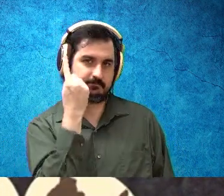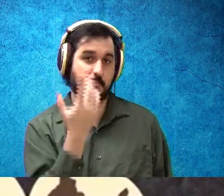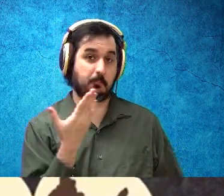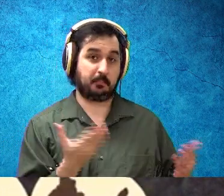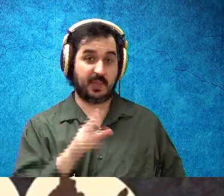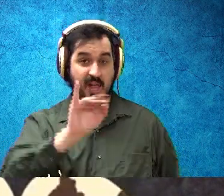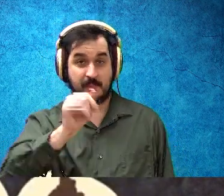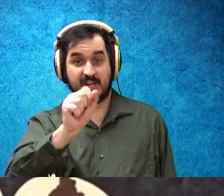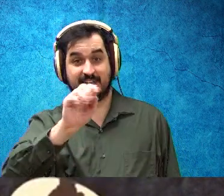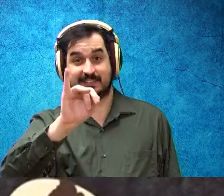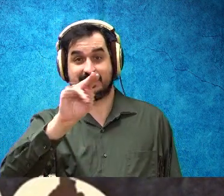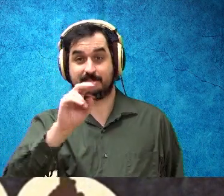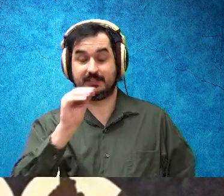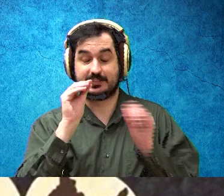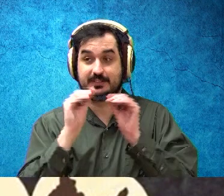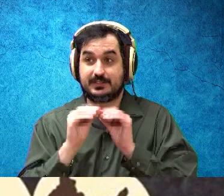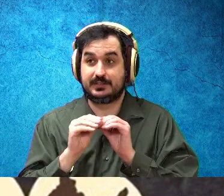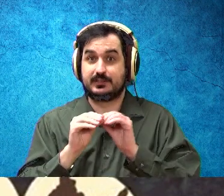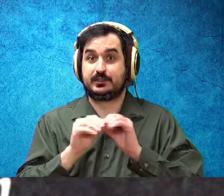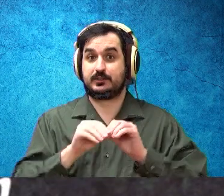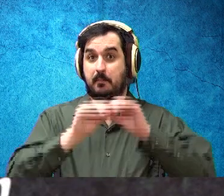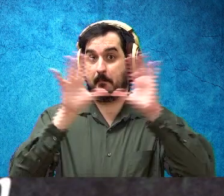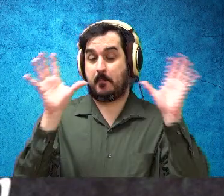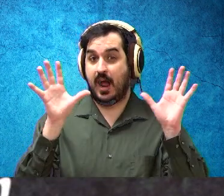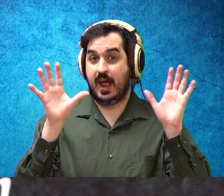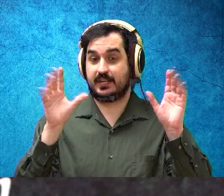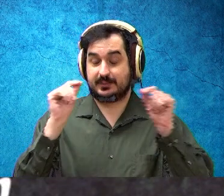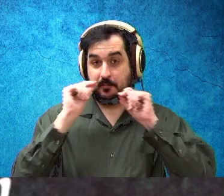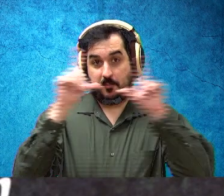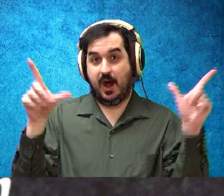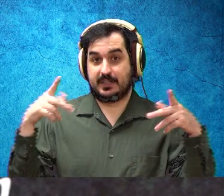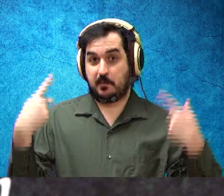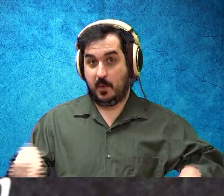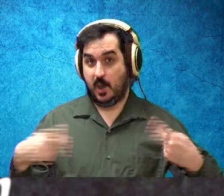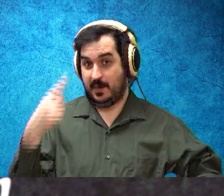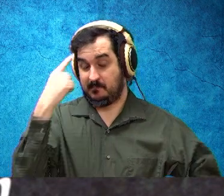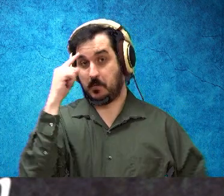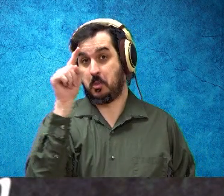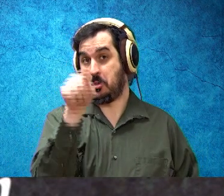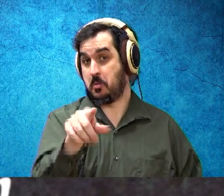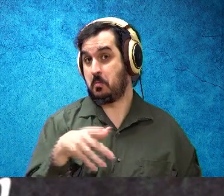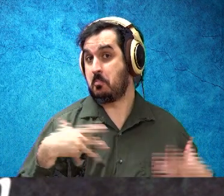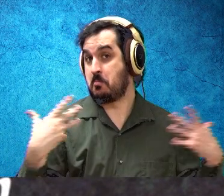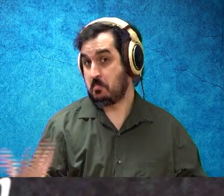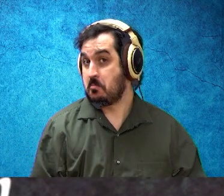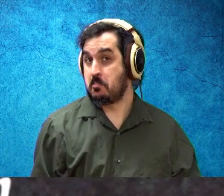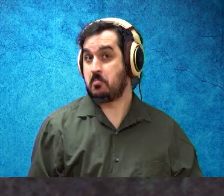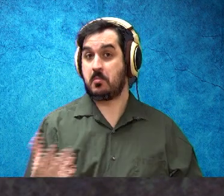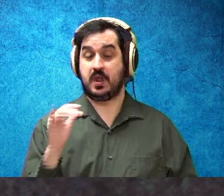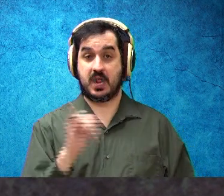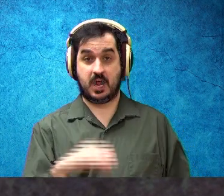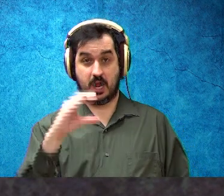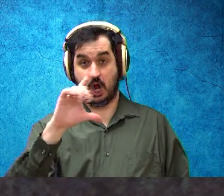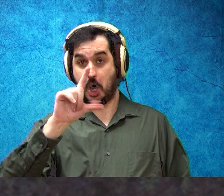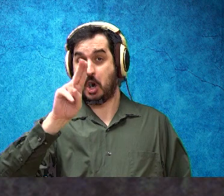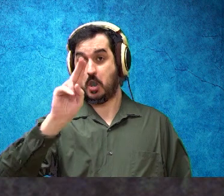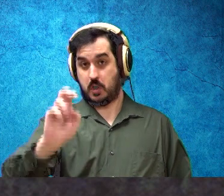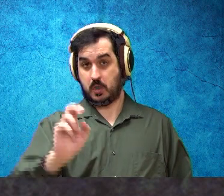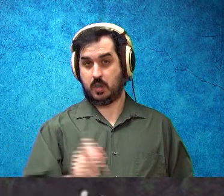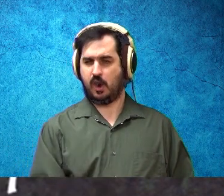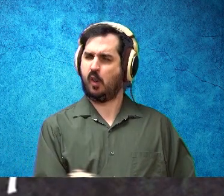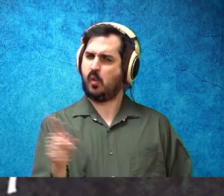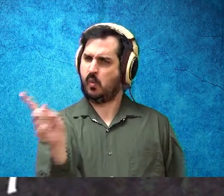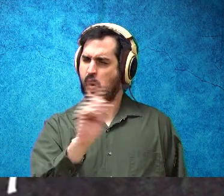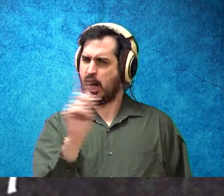Jasmine's throwing a surprise party for you. The conversation that you overheard was a clue. And where could it